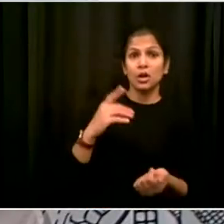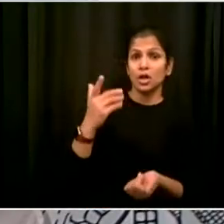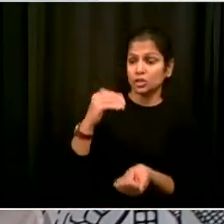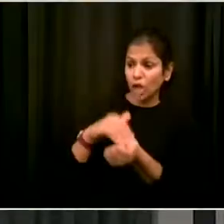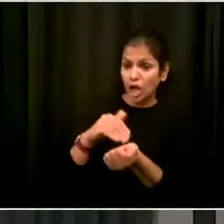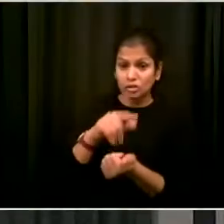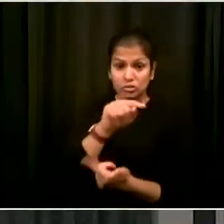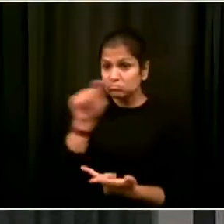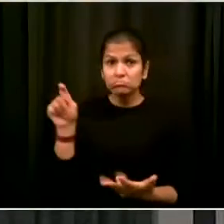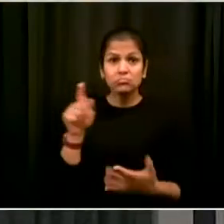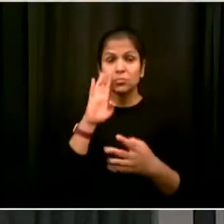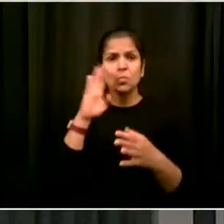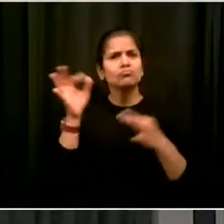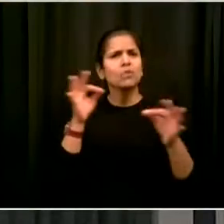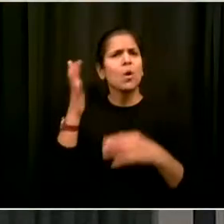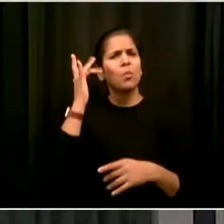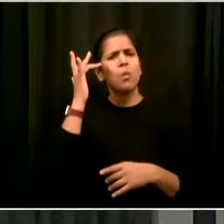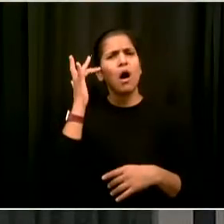Dr. Varma.